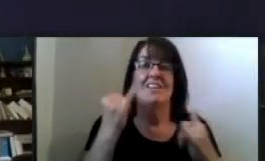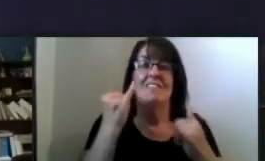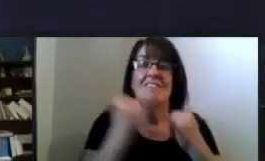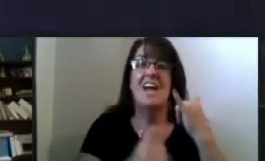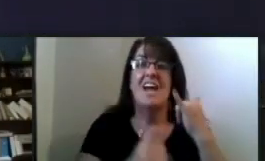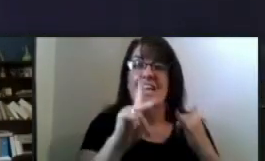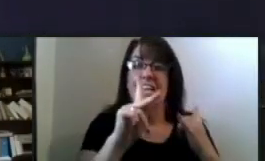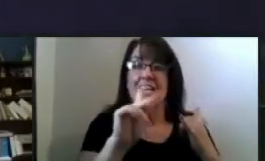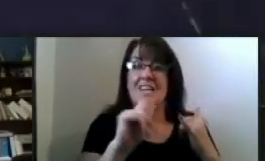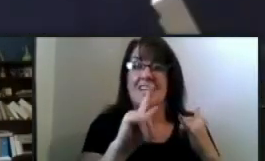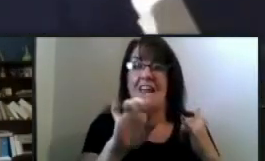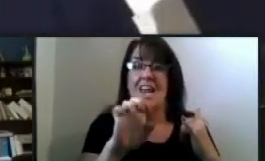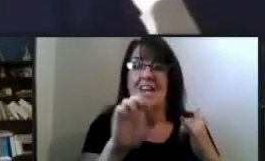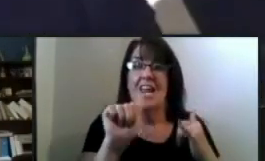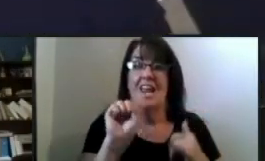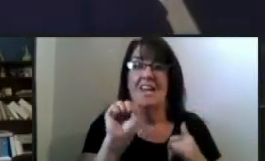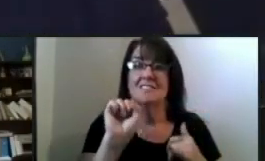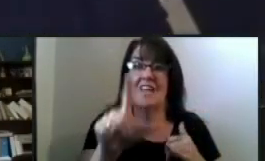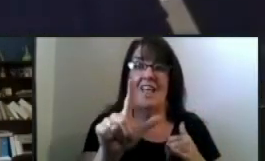Katie in ASL.